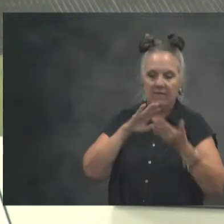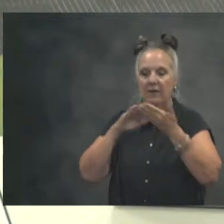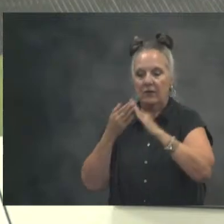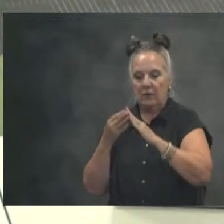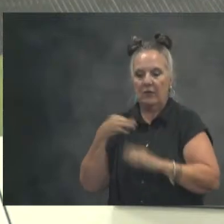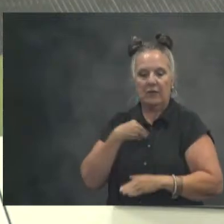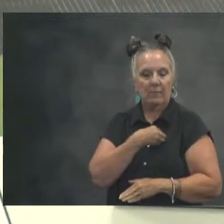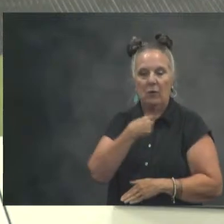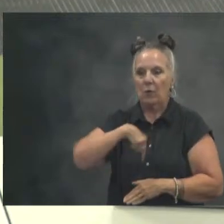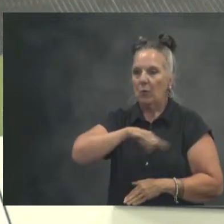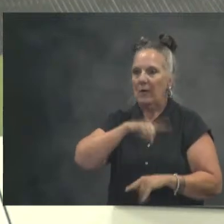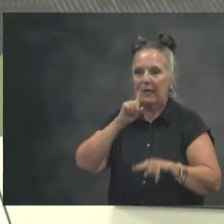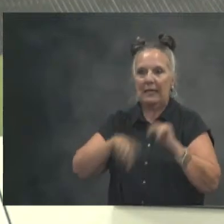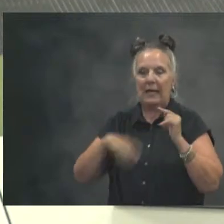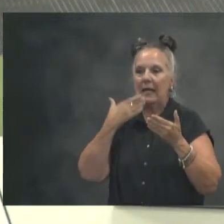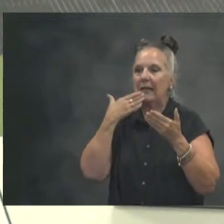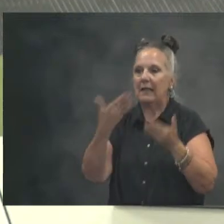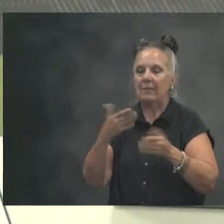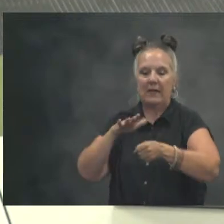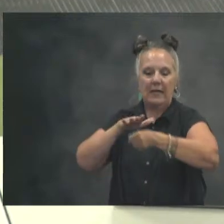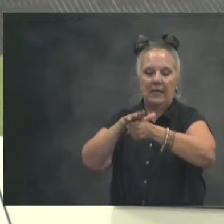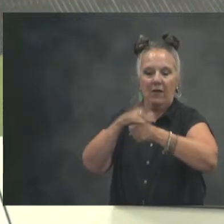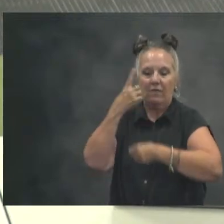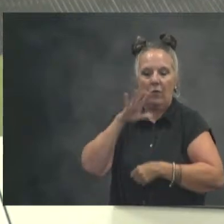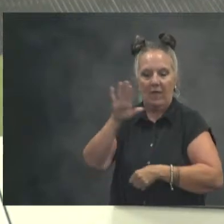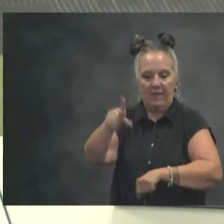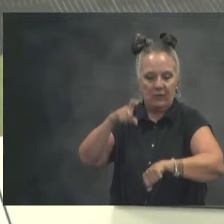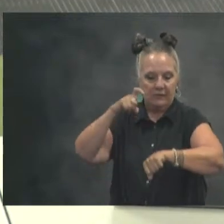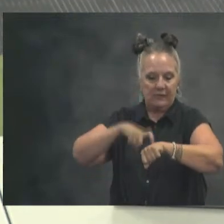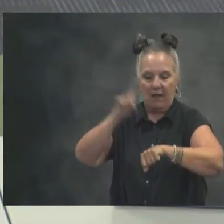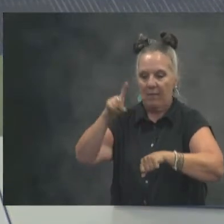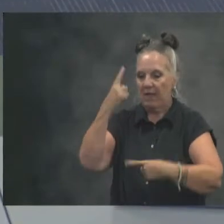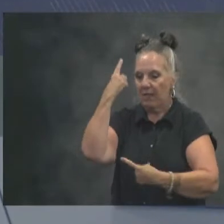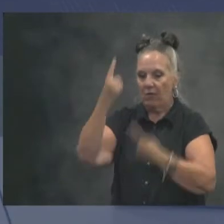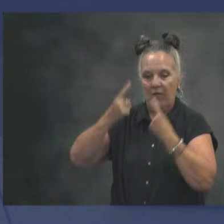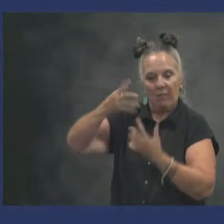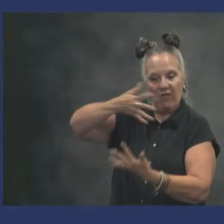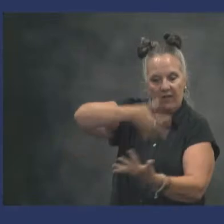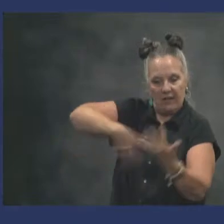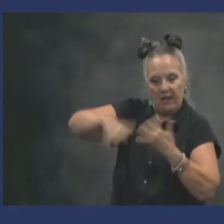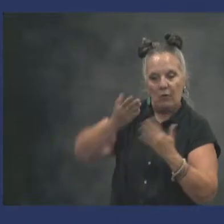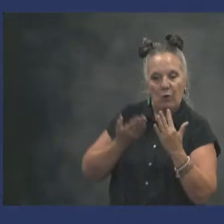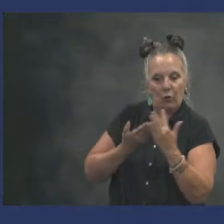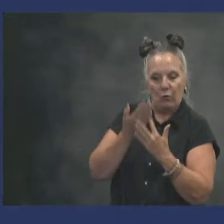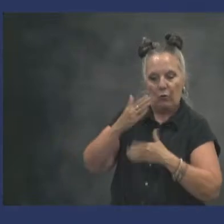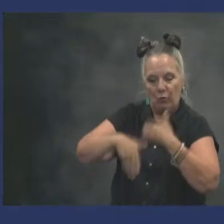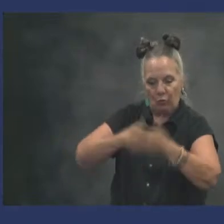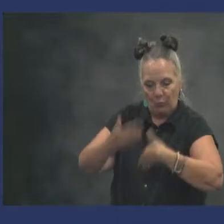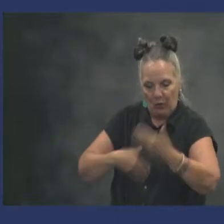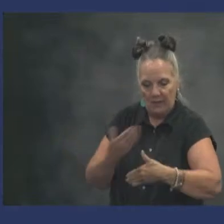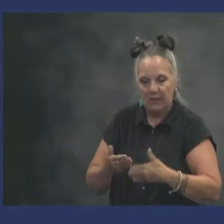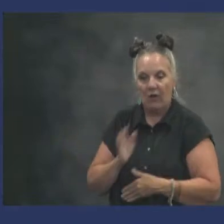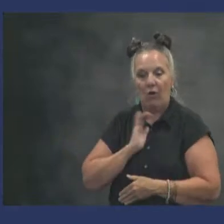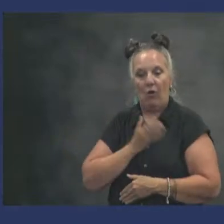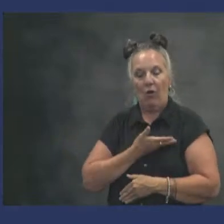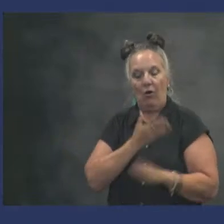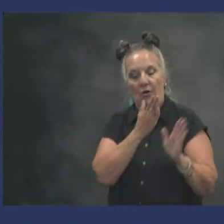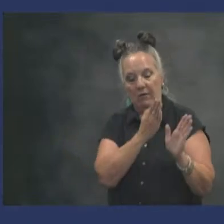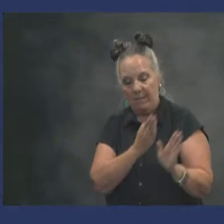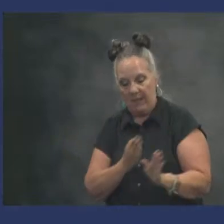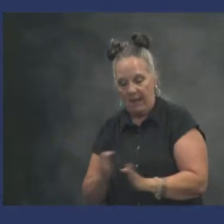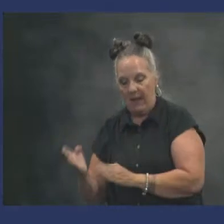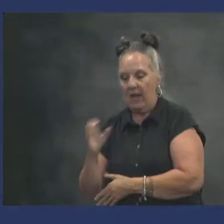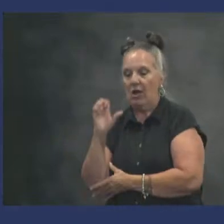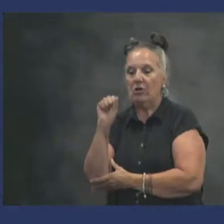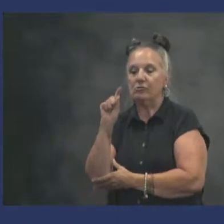enough for their time and thoughtful engagement in the process. On the strategic plan website